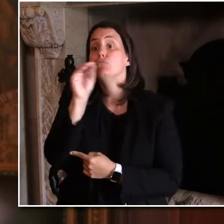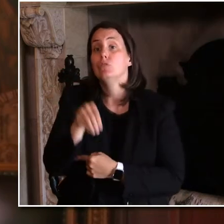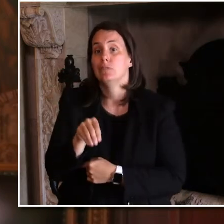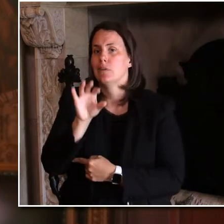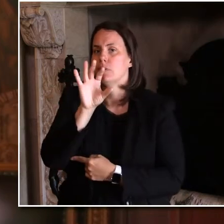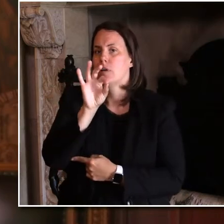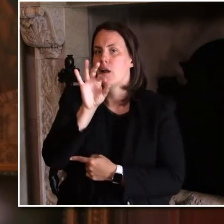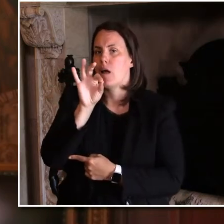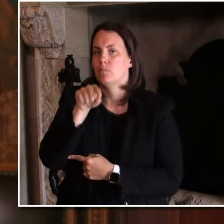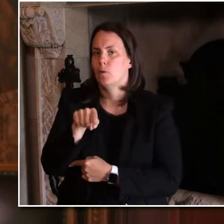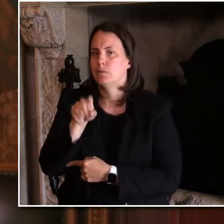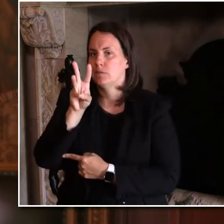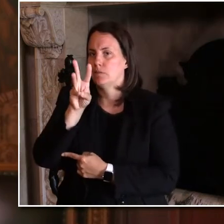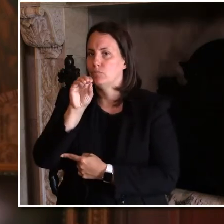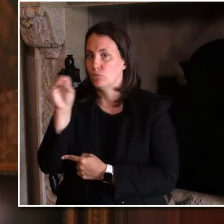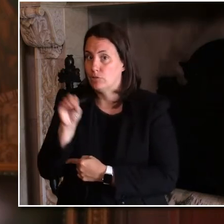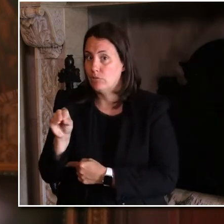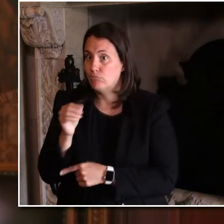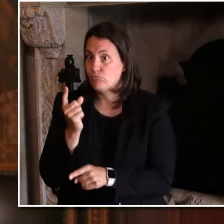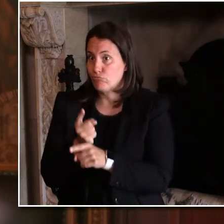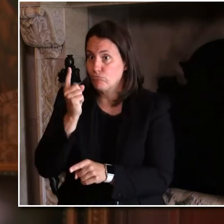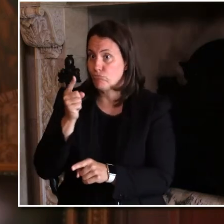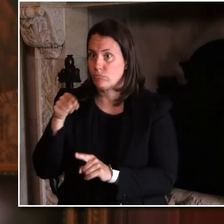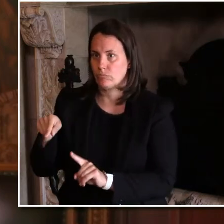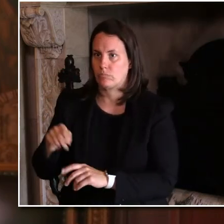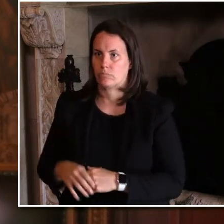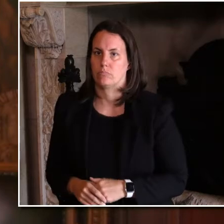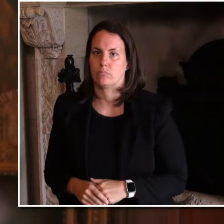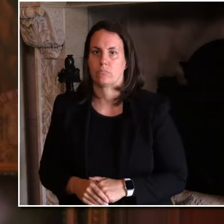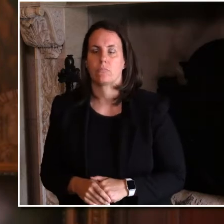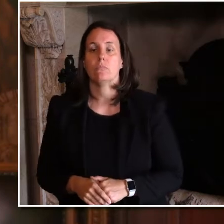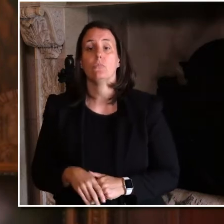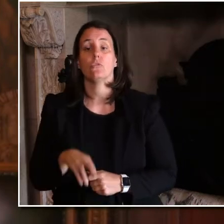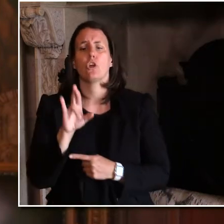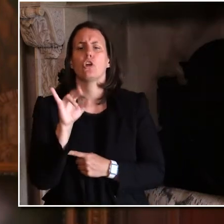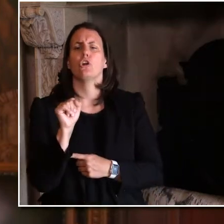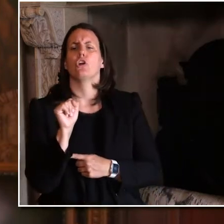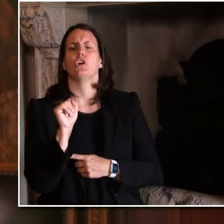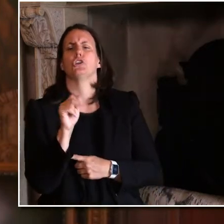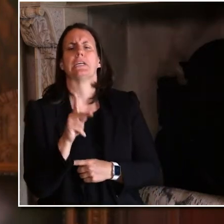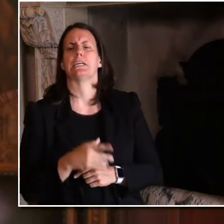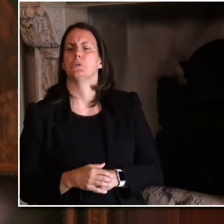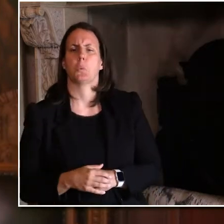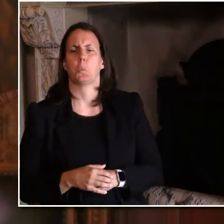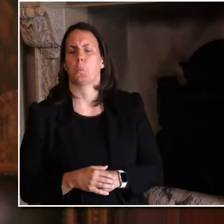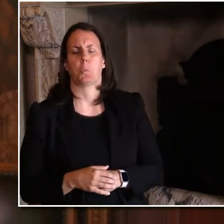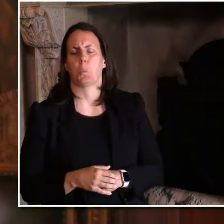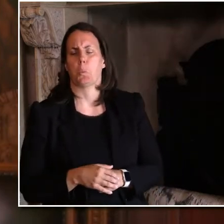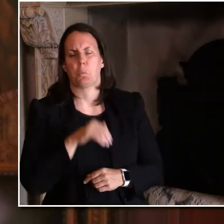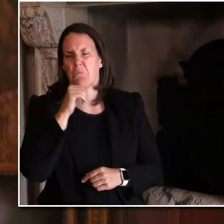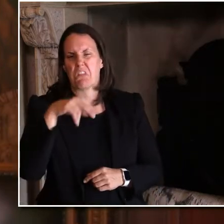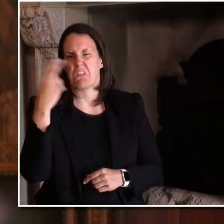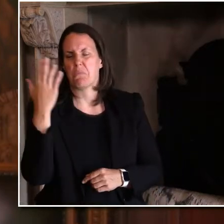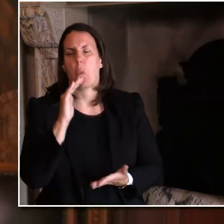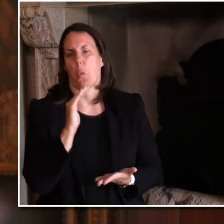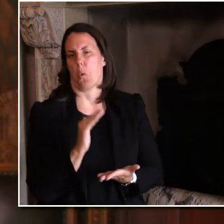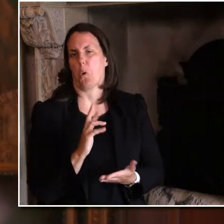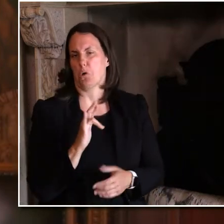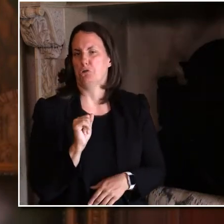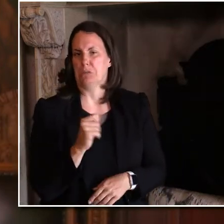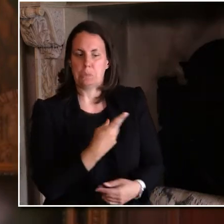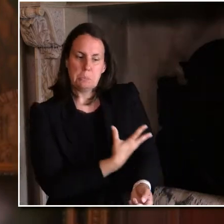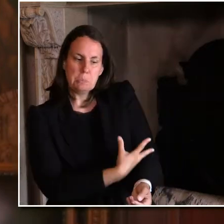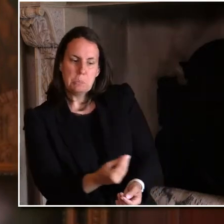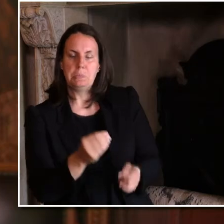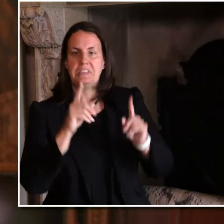0.4. So it's true that no test is perfect, and in a very low population, some of the people who test positive will be